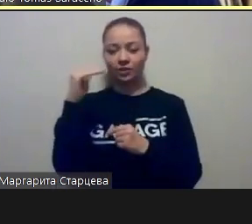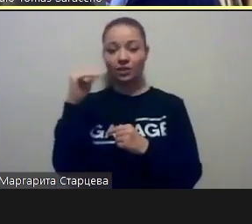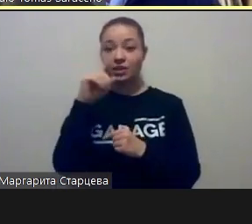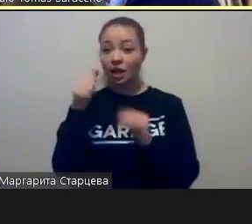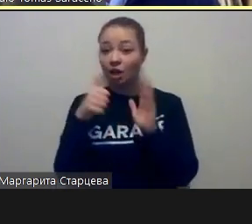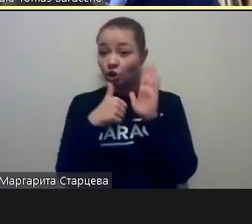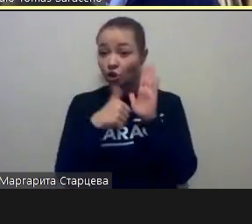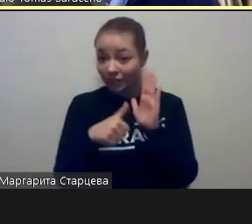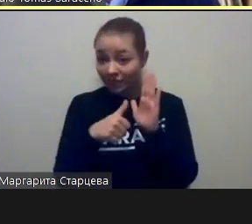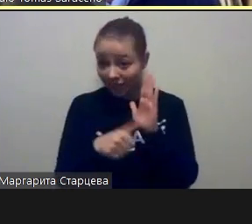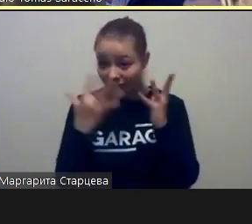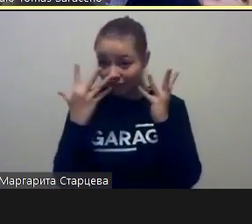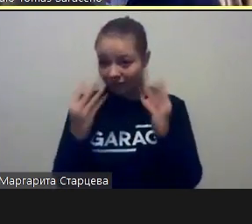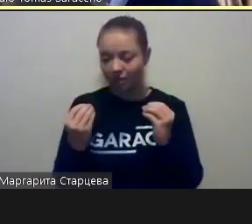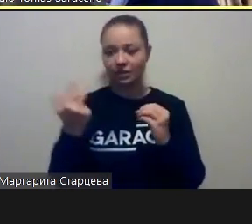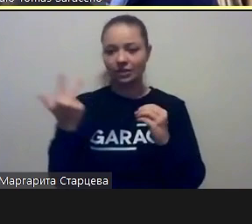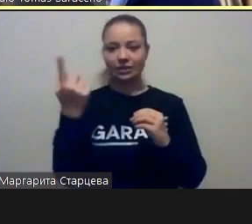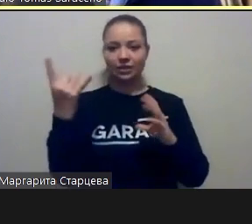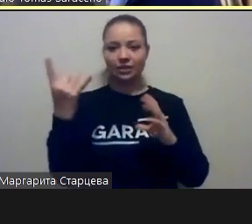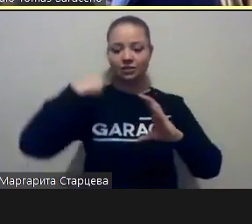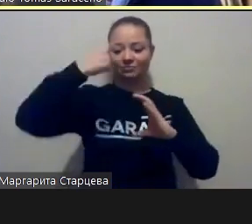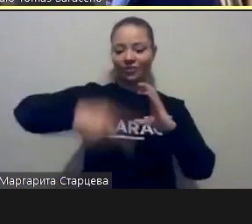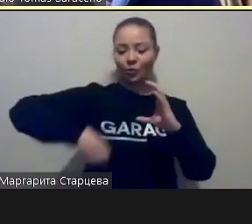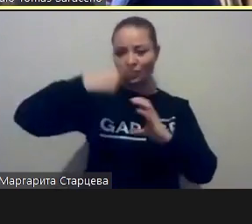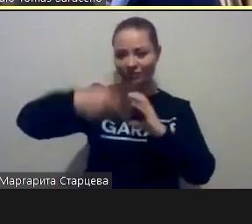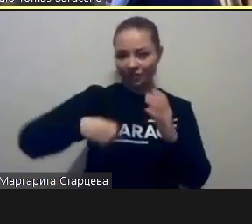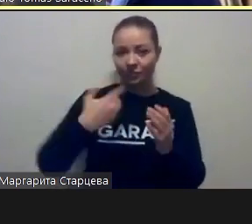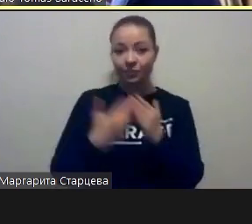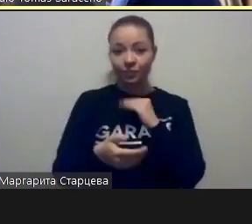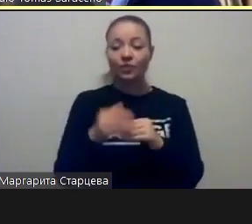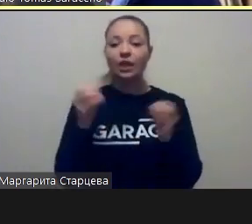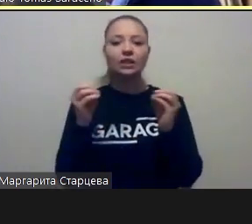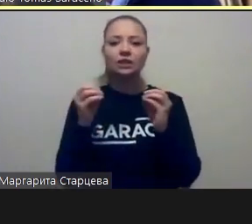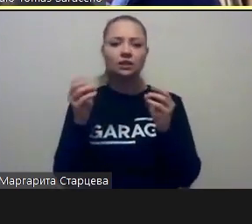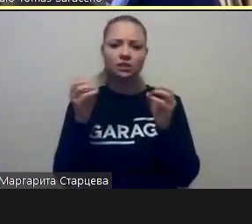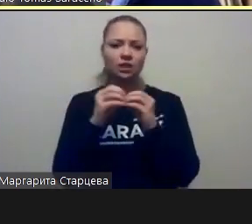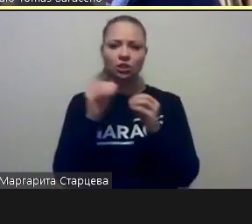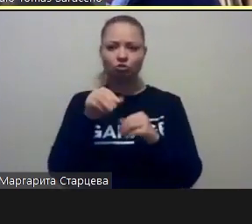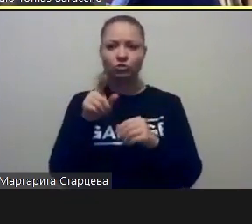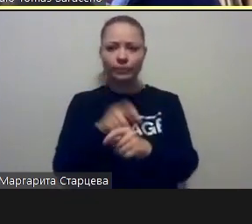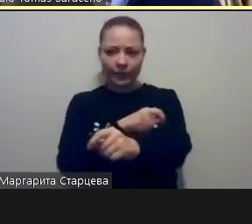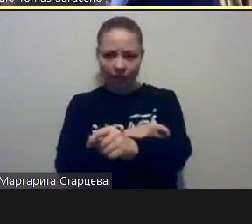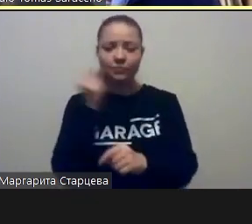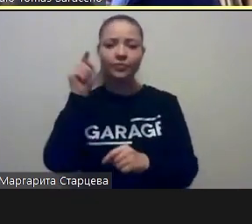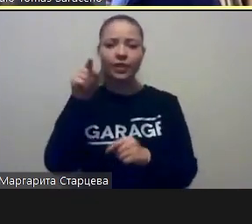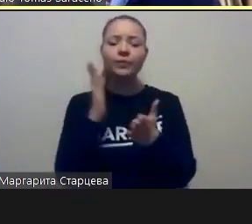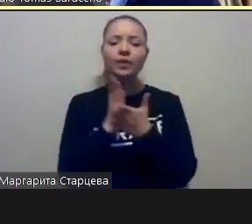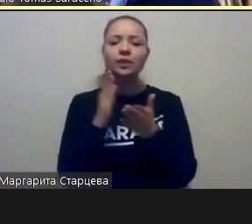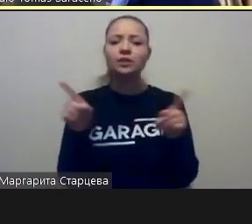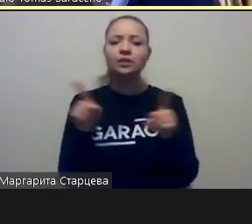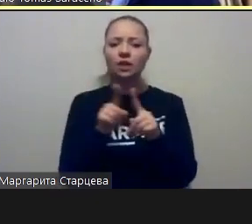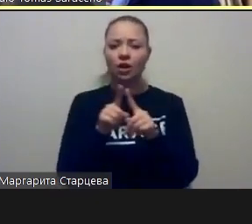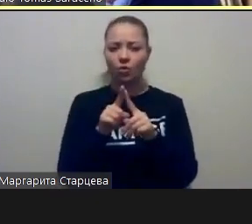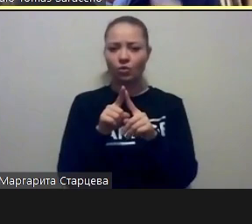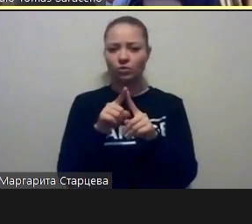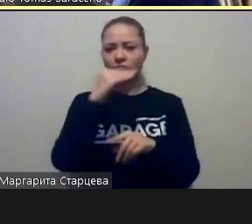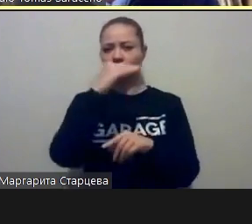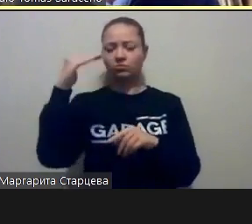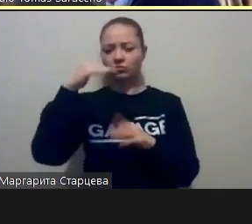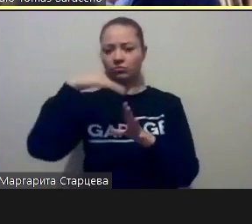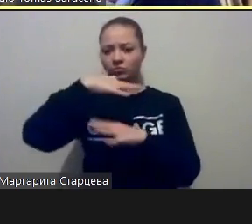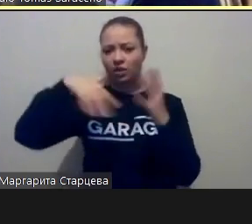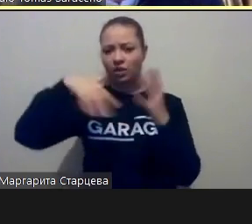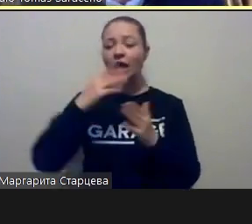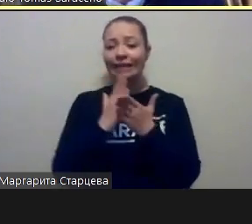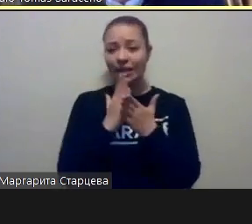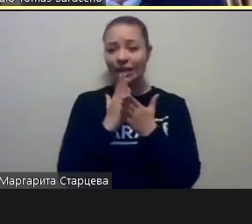you will find this jet stream. This means, let's say if we still think that speed is something related to kilometers per hour, which we have to change